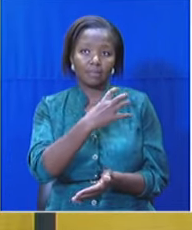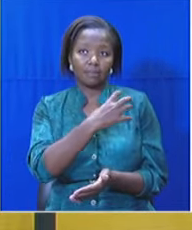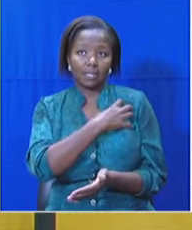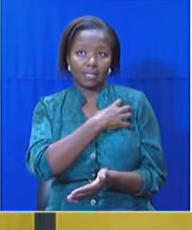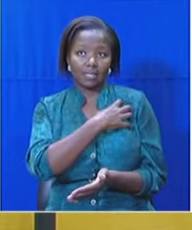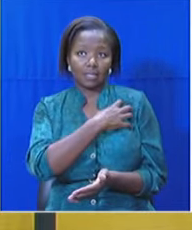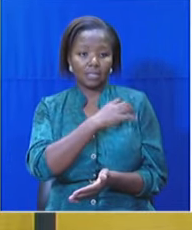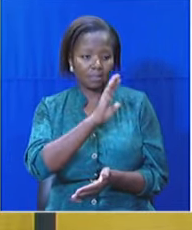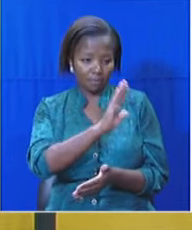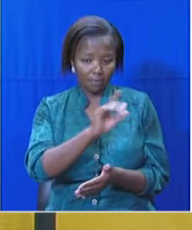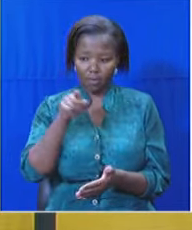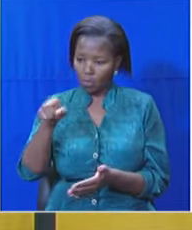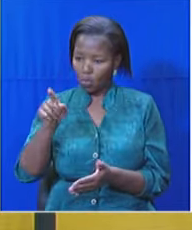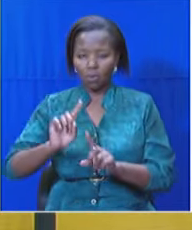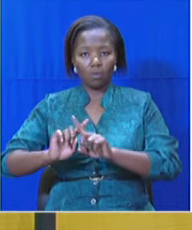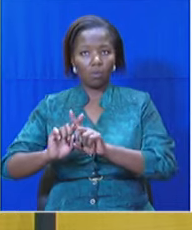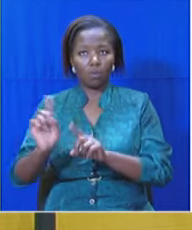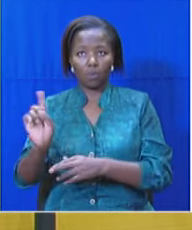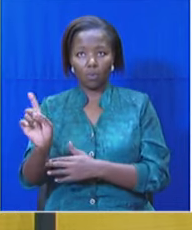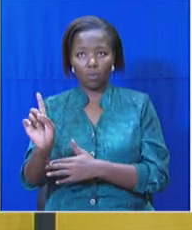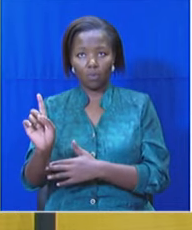letter belongs there, not to you.